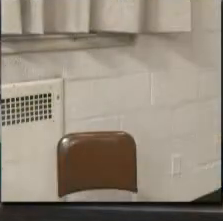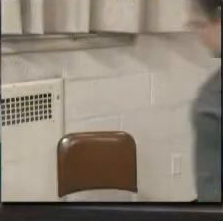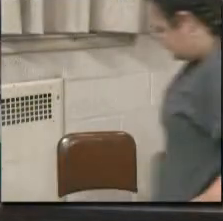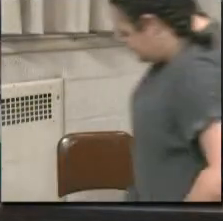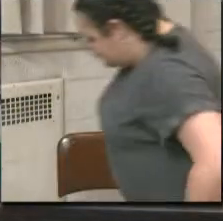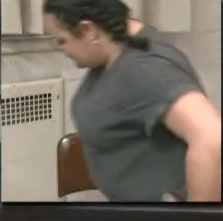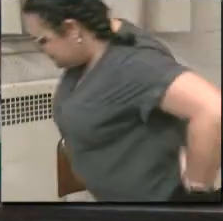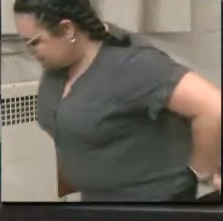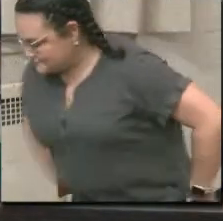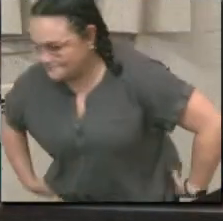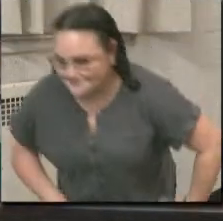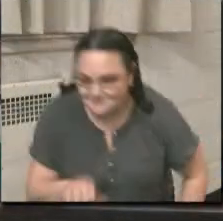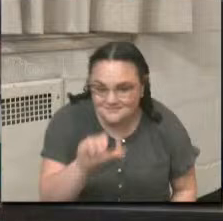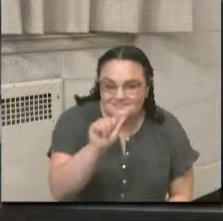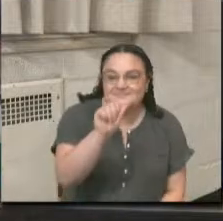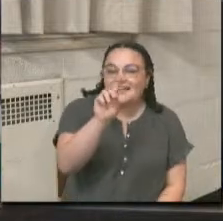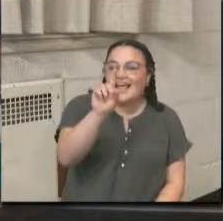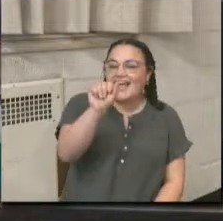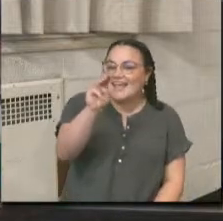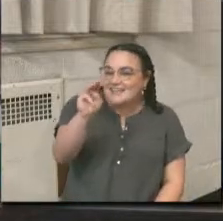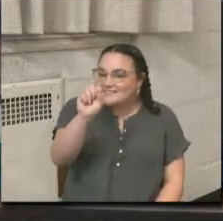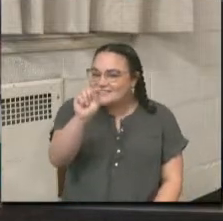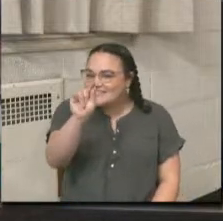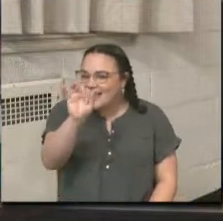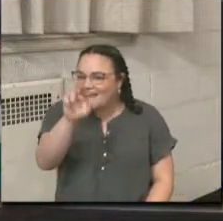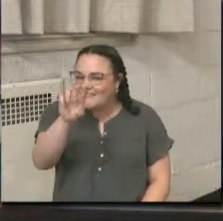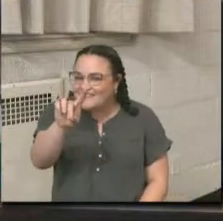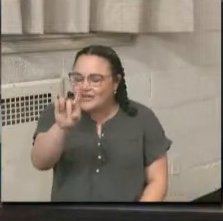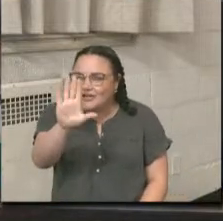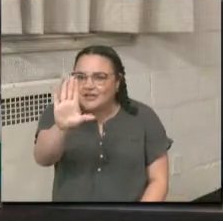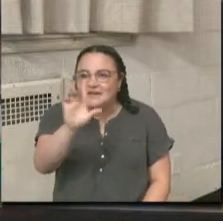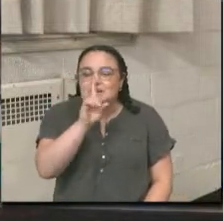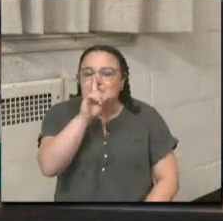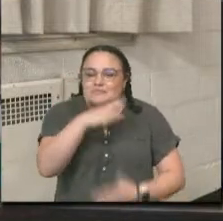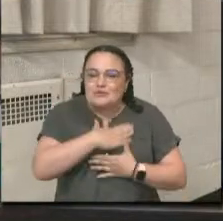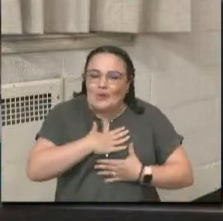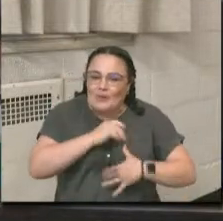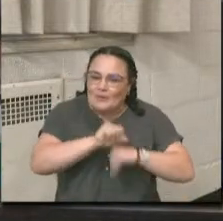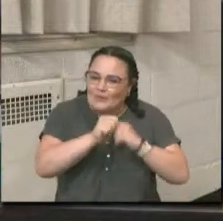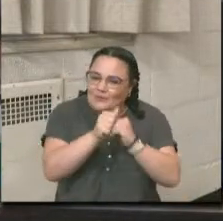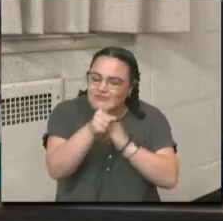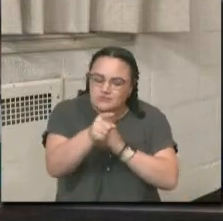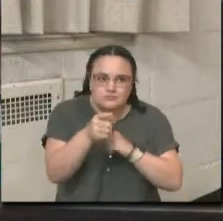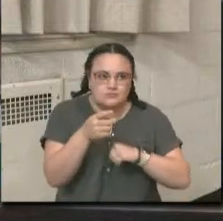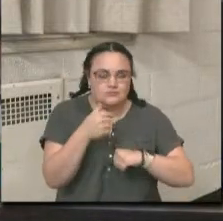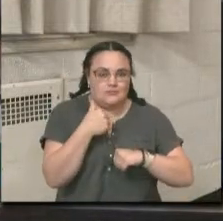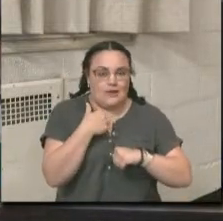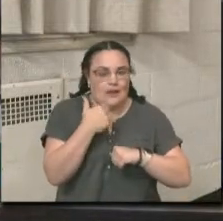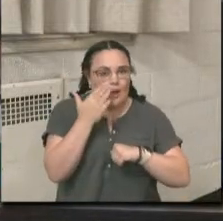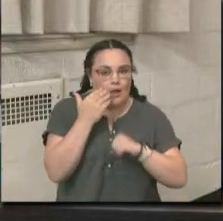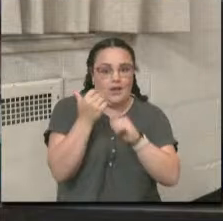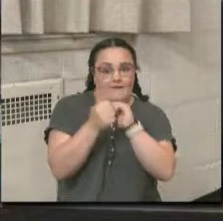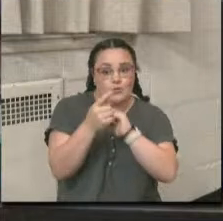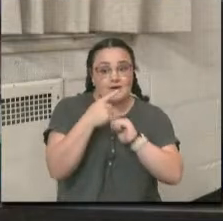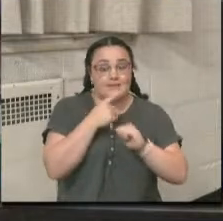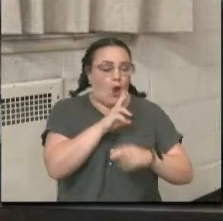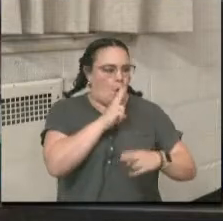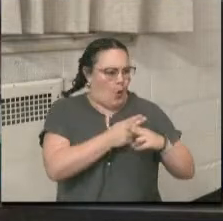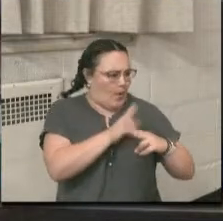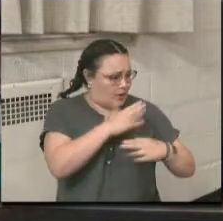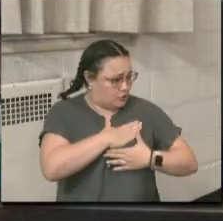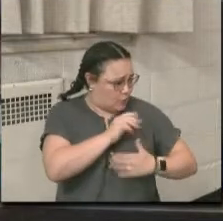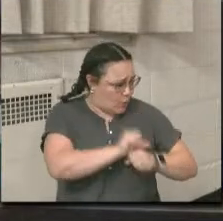Stafford. I really, really enjoy working with you as well. I keep saying that for everyone. But with you, it